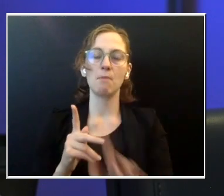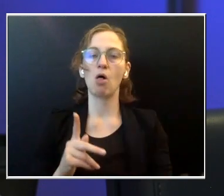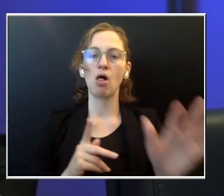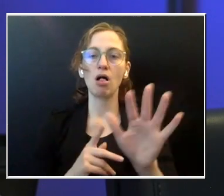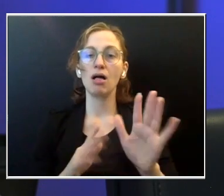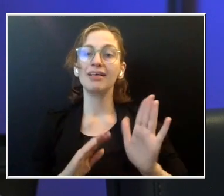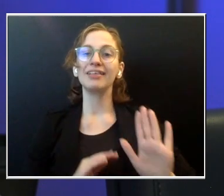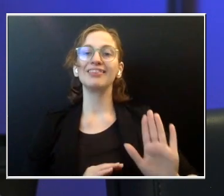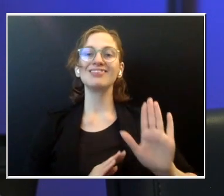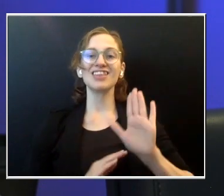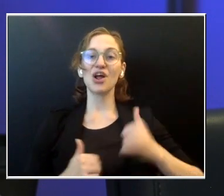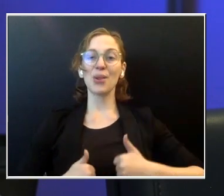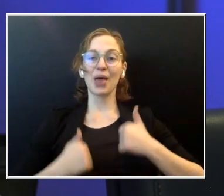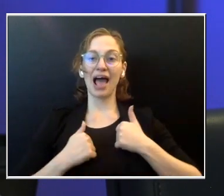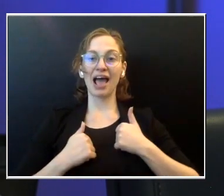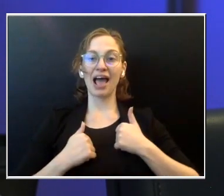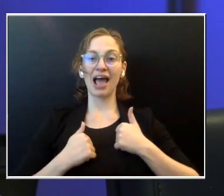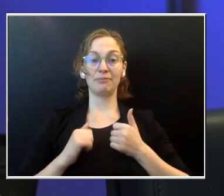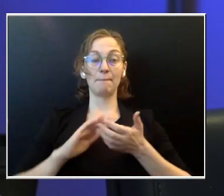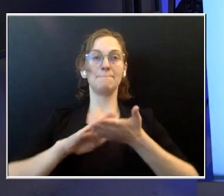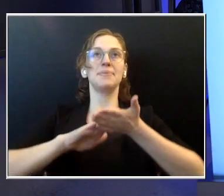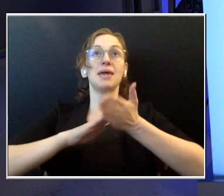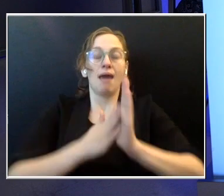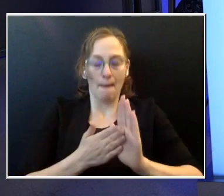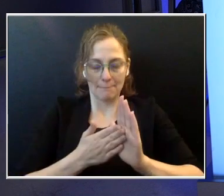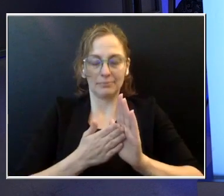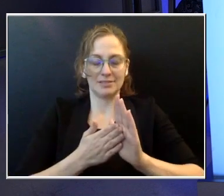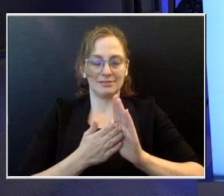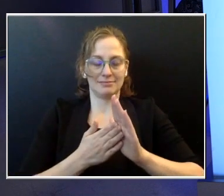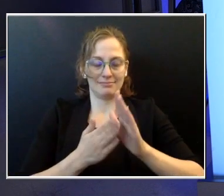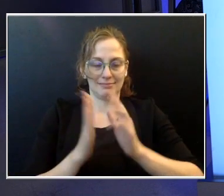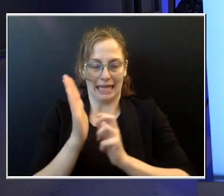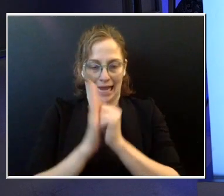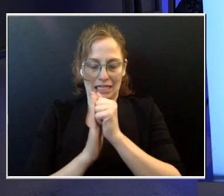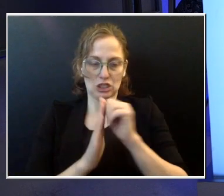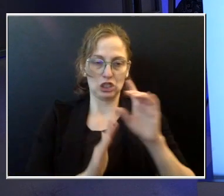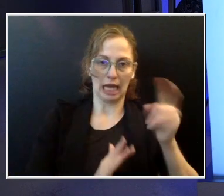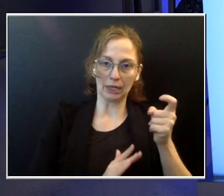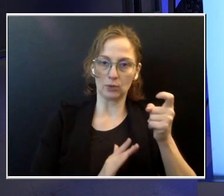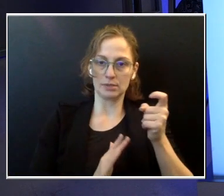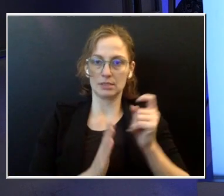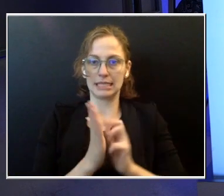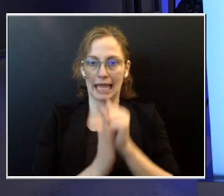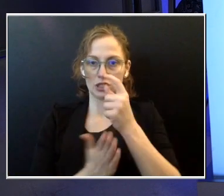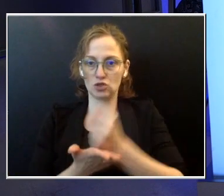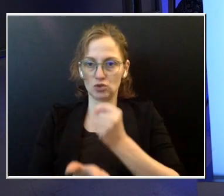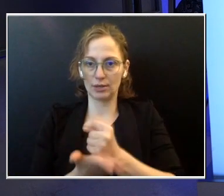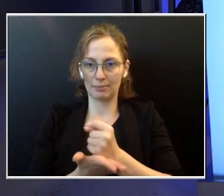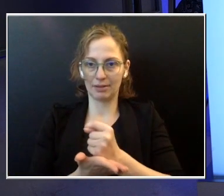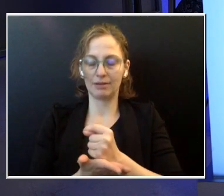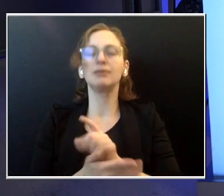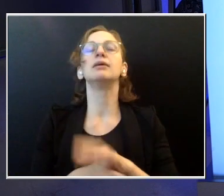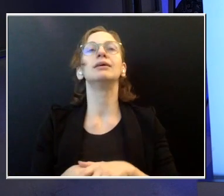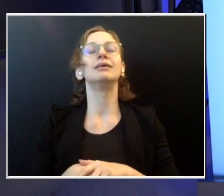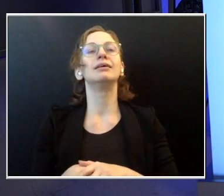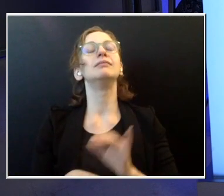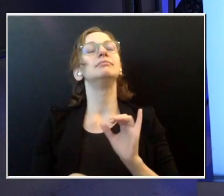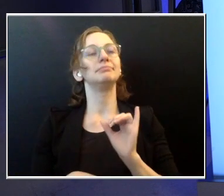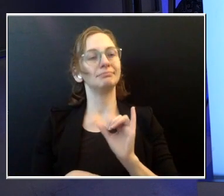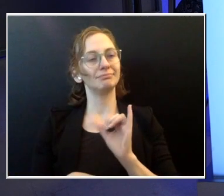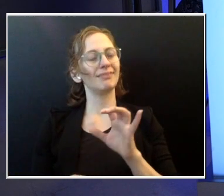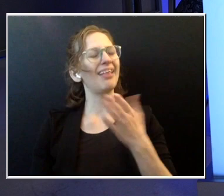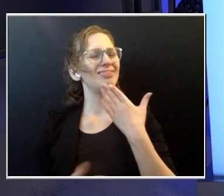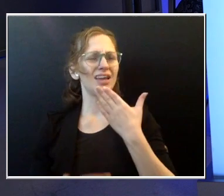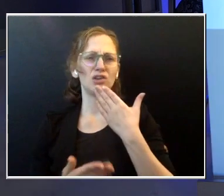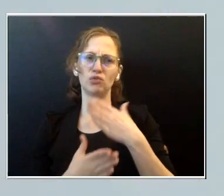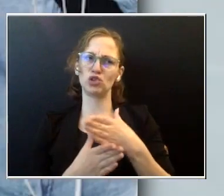becomes about the diagnosis and the treatment. Thank you for sharing. And there's so much more. It's shifting your perspective. Yeah. If you have questions you'd like to ask,